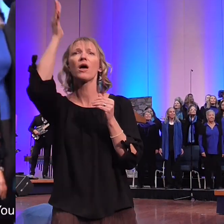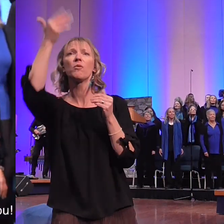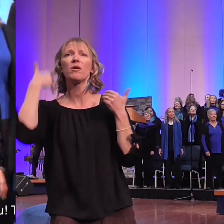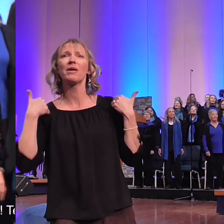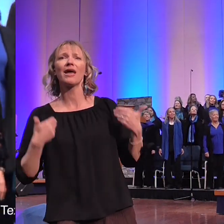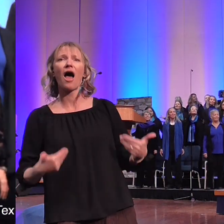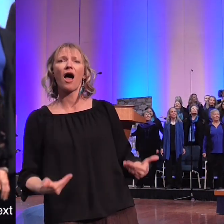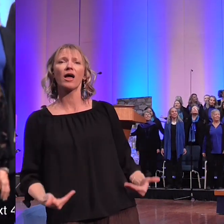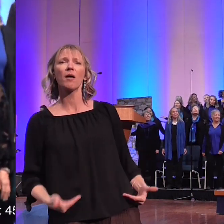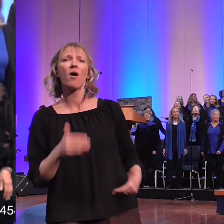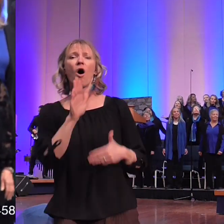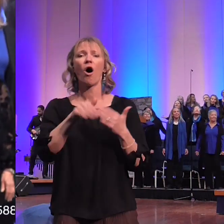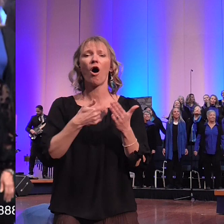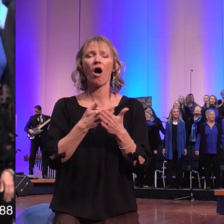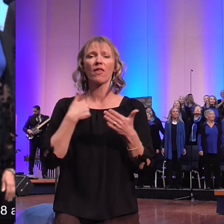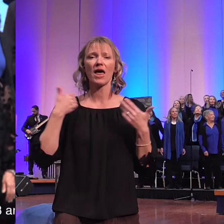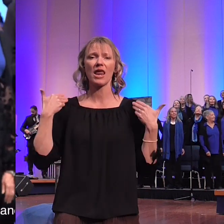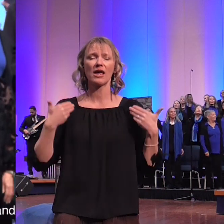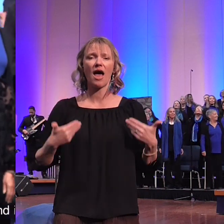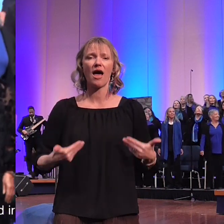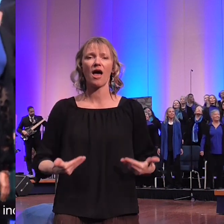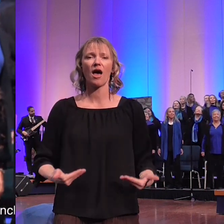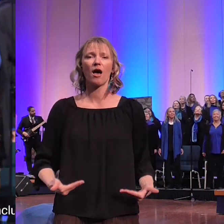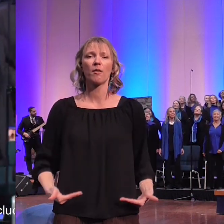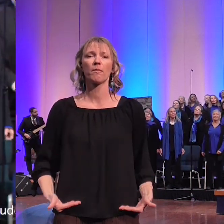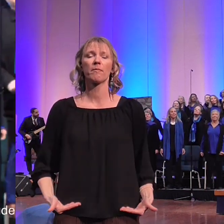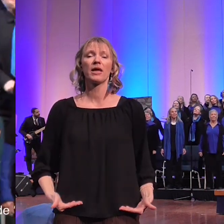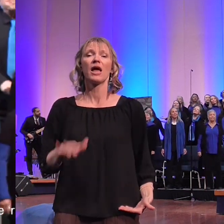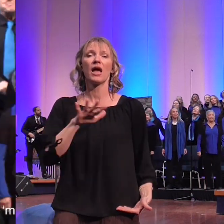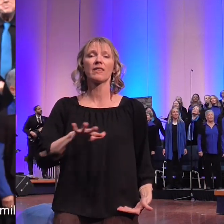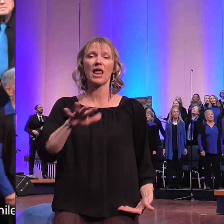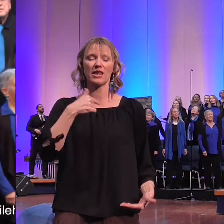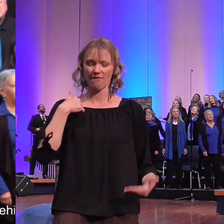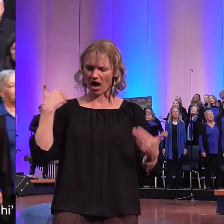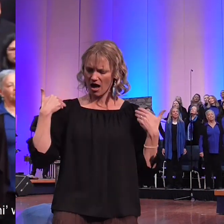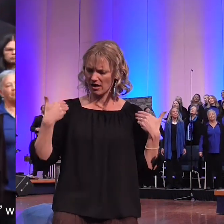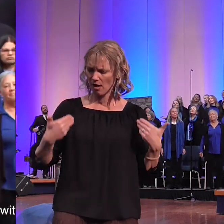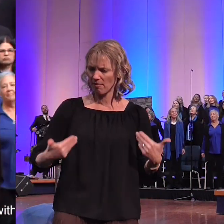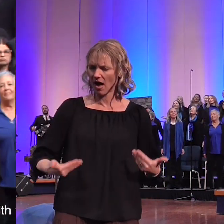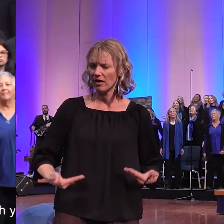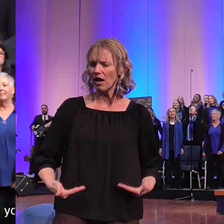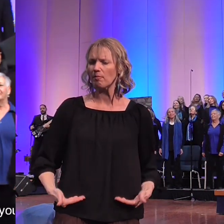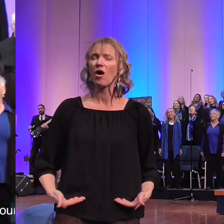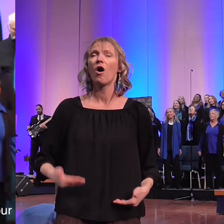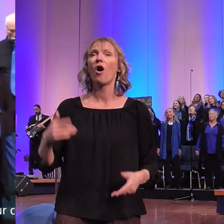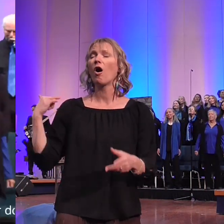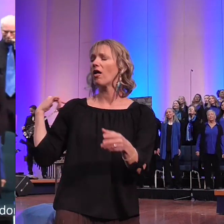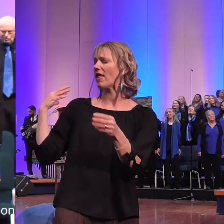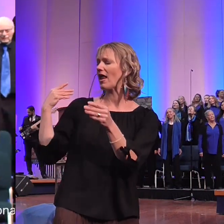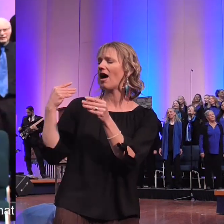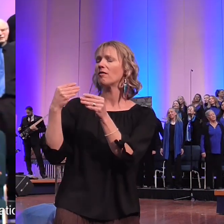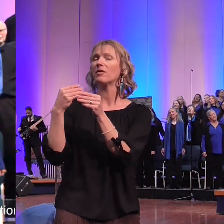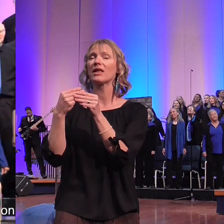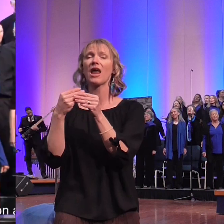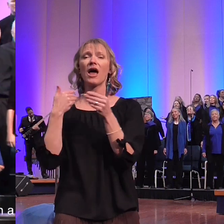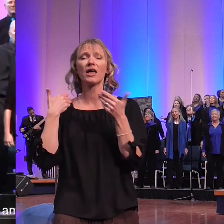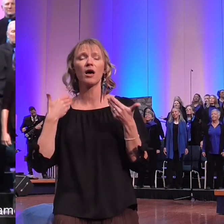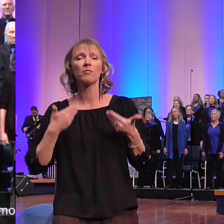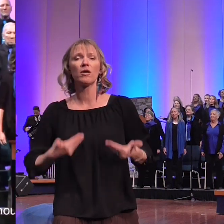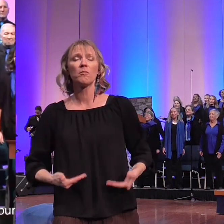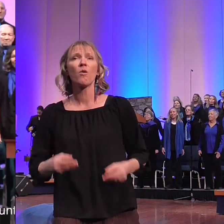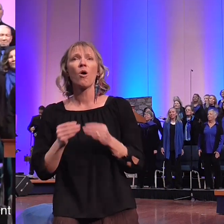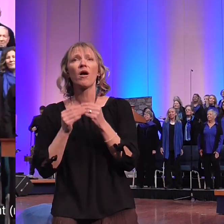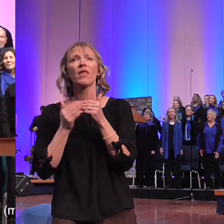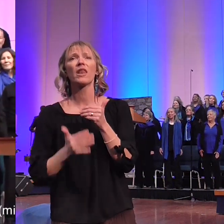more than I will be. I am all that I am. In the land of I am more than I have been. I